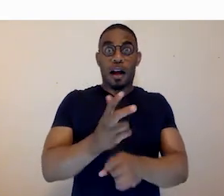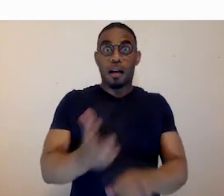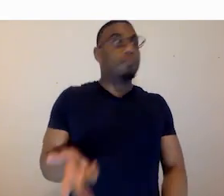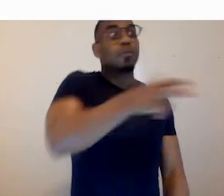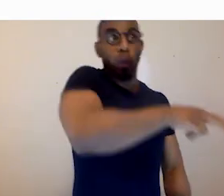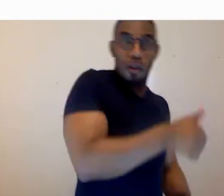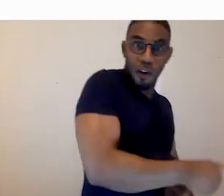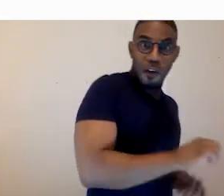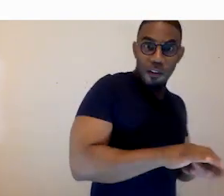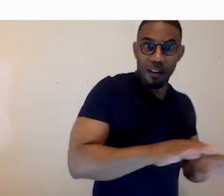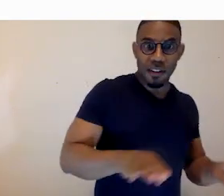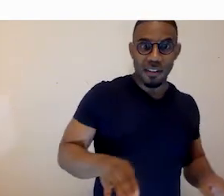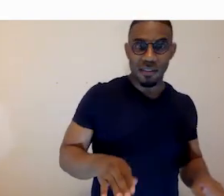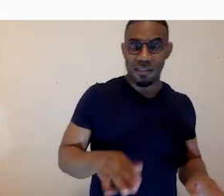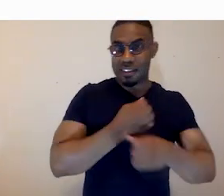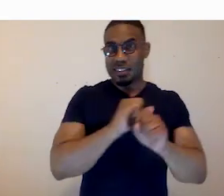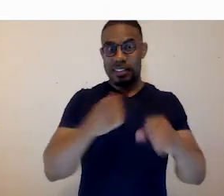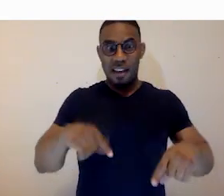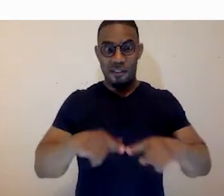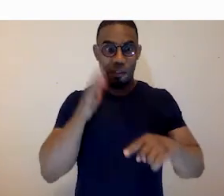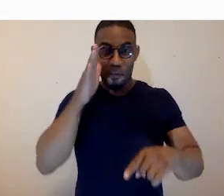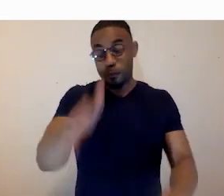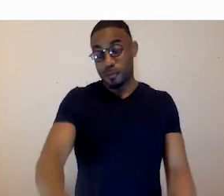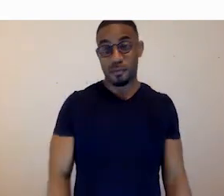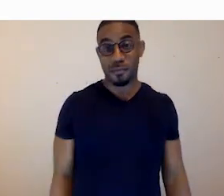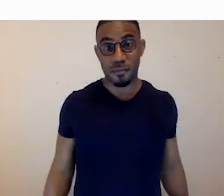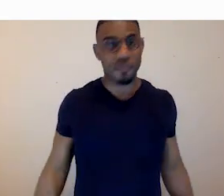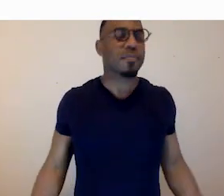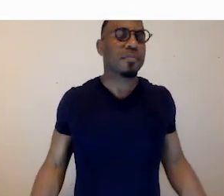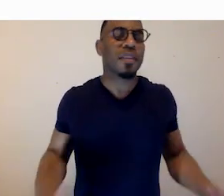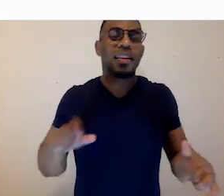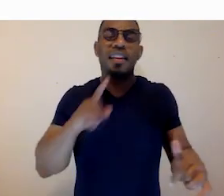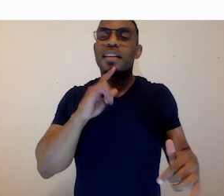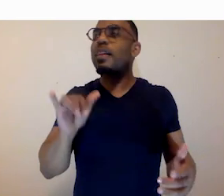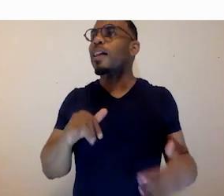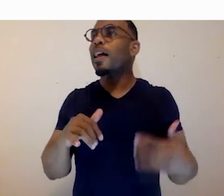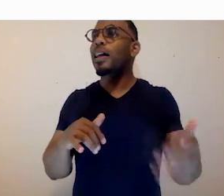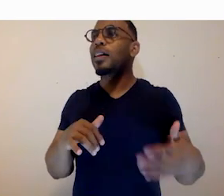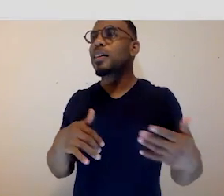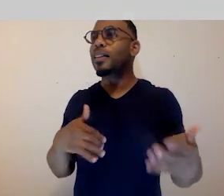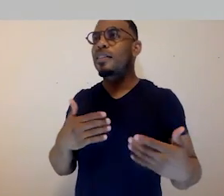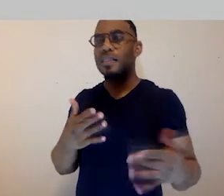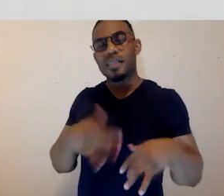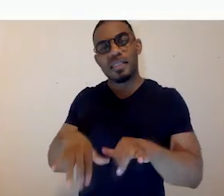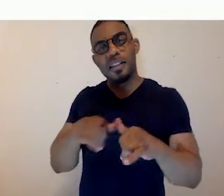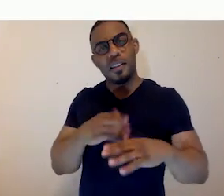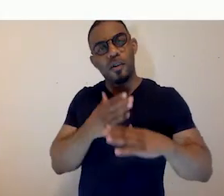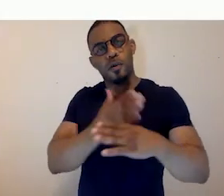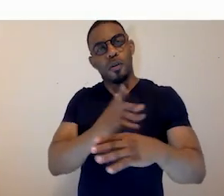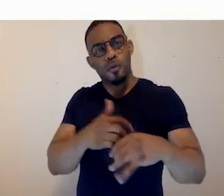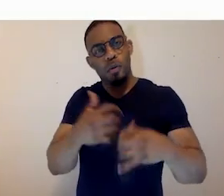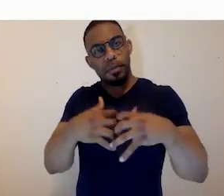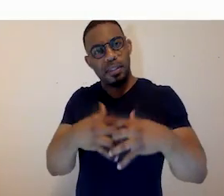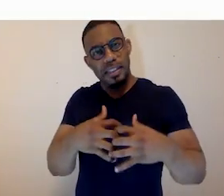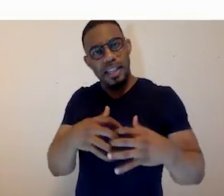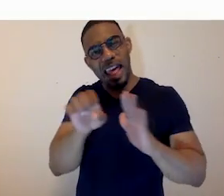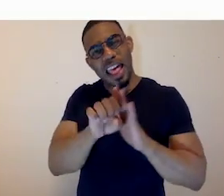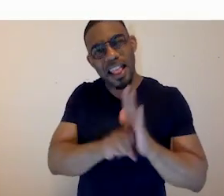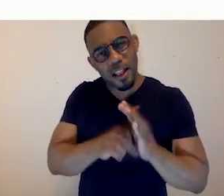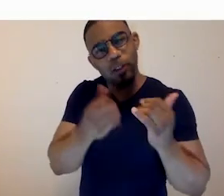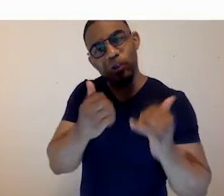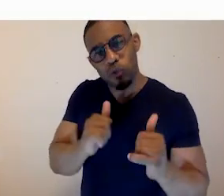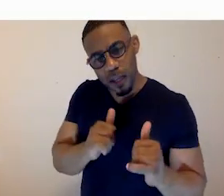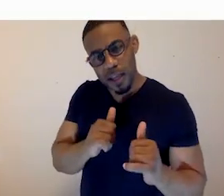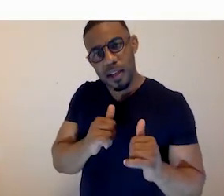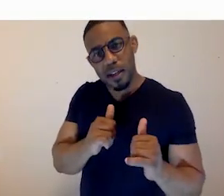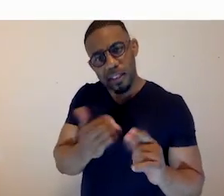itself off the cliff. It should sacrifice itself and its occupant. So this is like the standard introduction to machine ethics, trying to